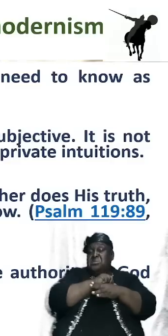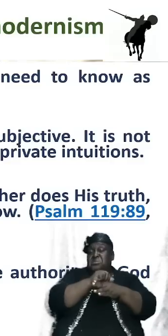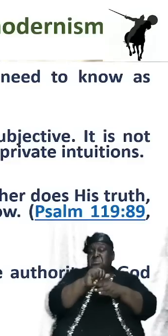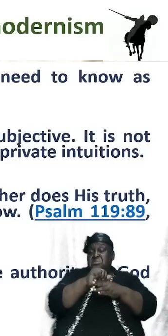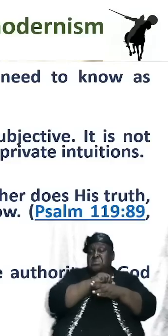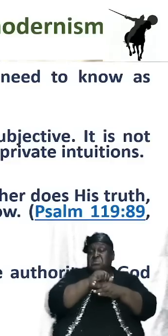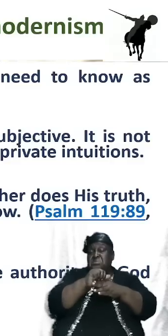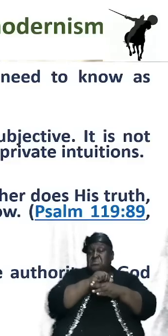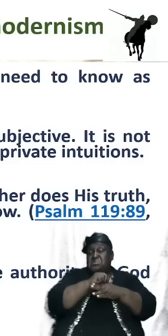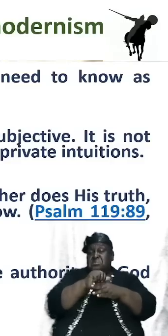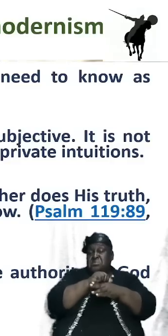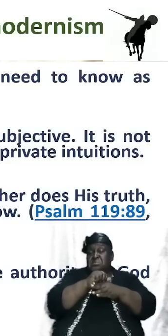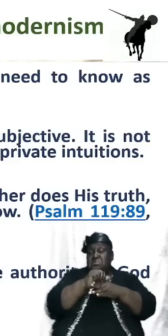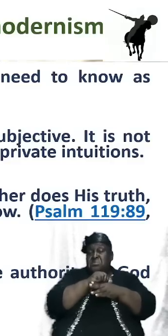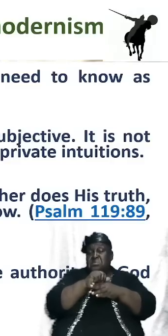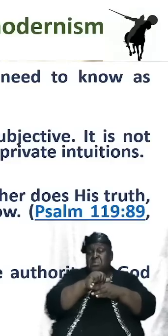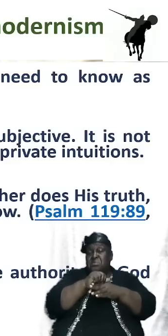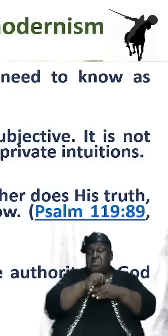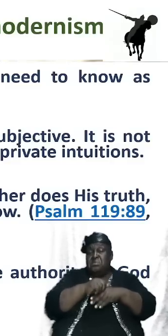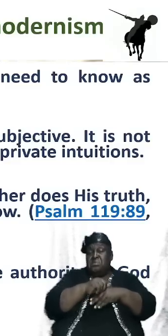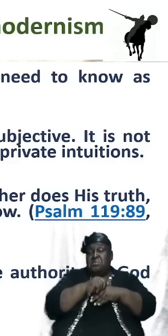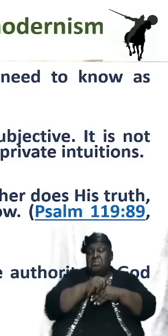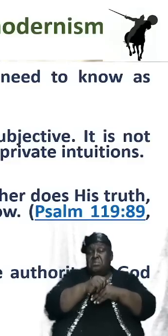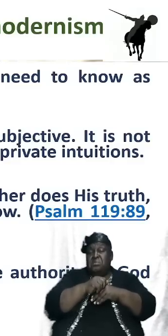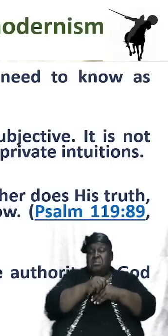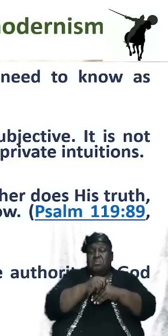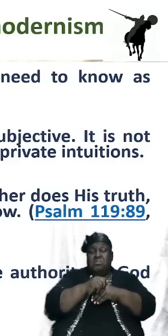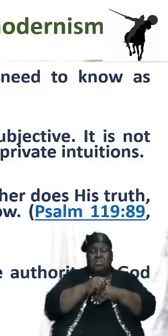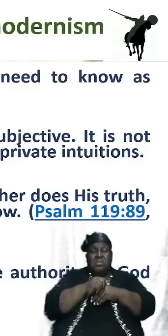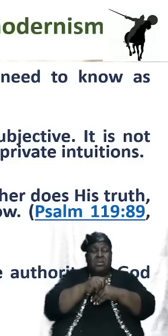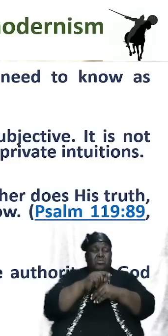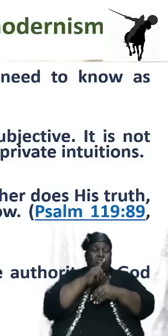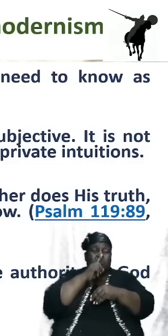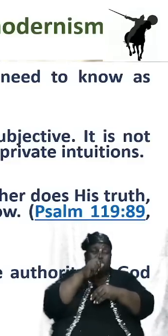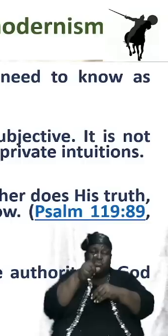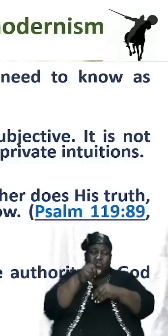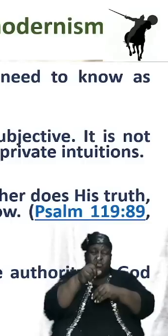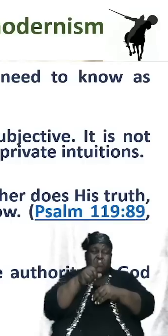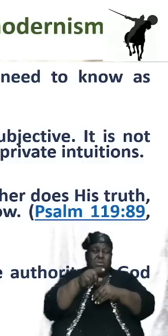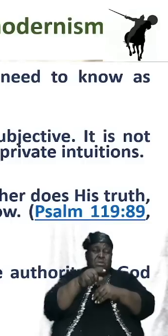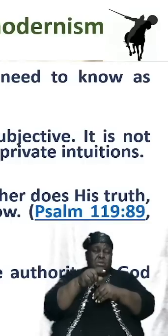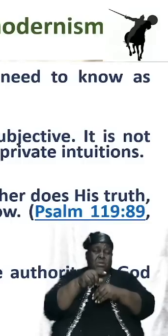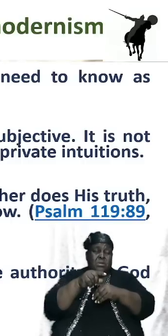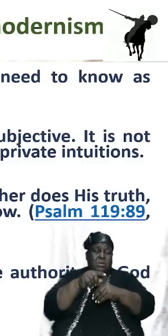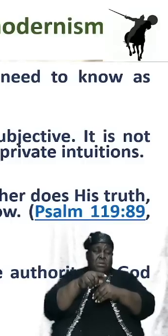is unbiased. Truth is unprejudiced. Truth is non-partisan.